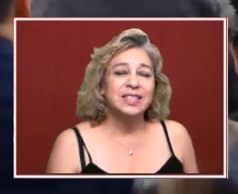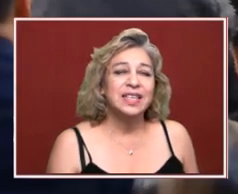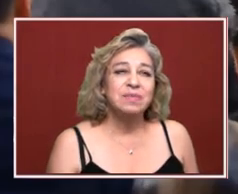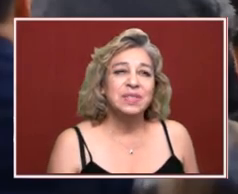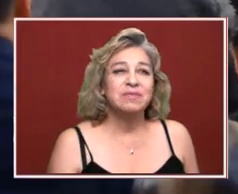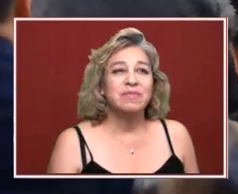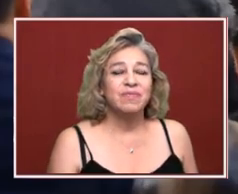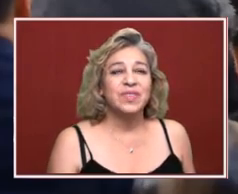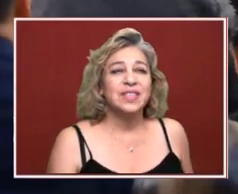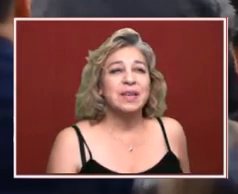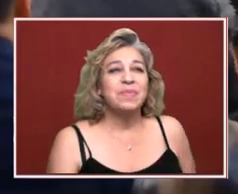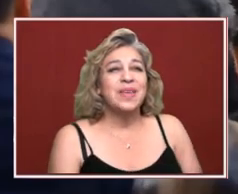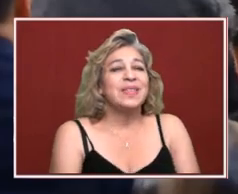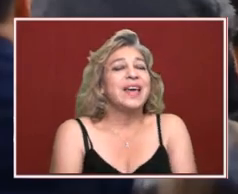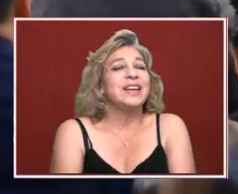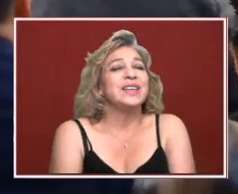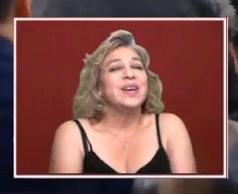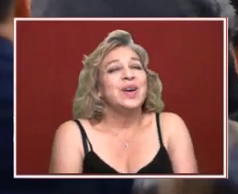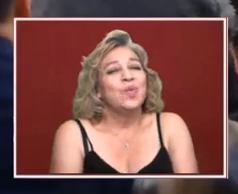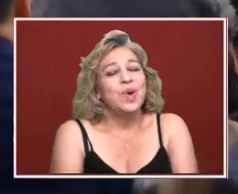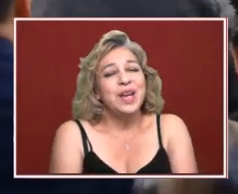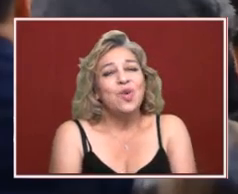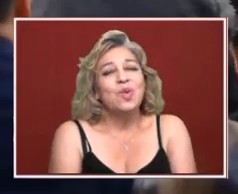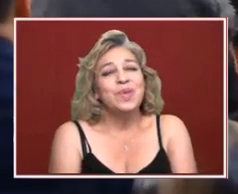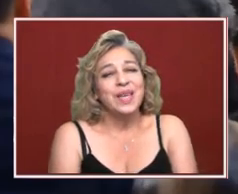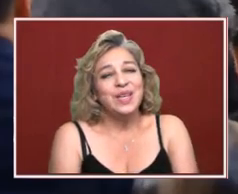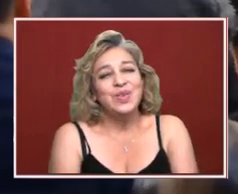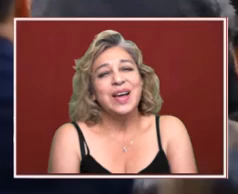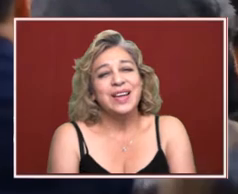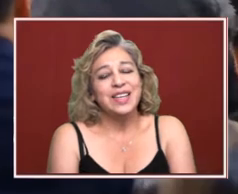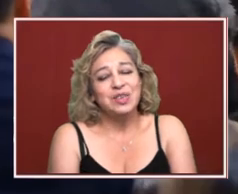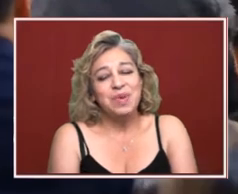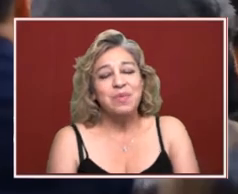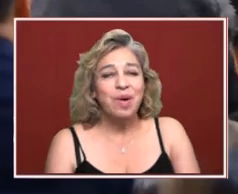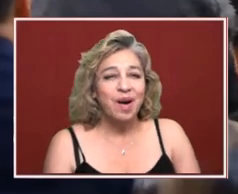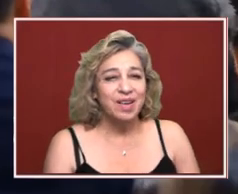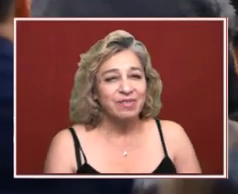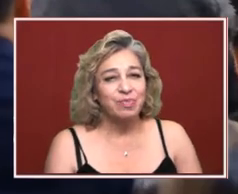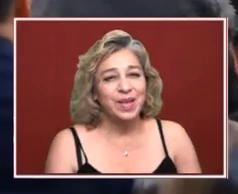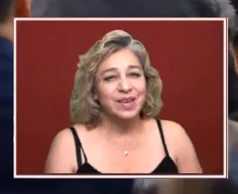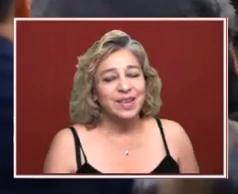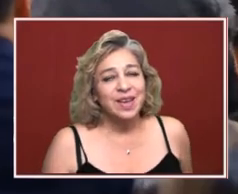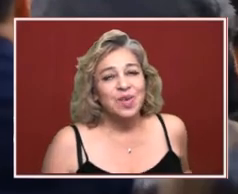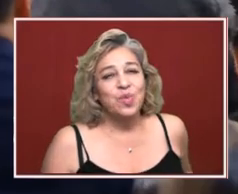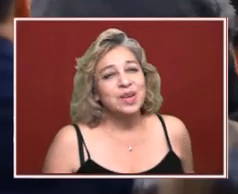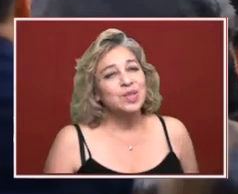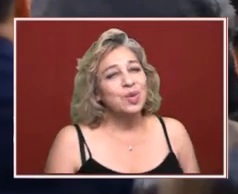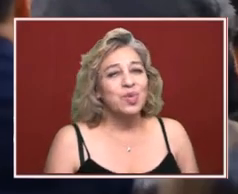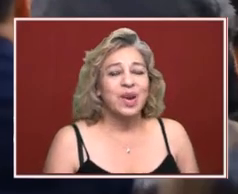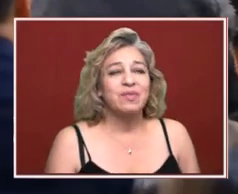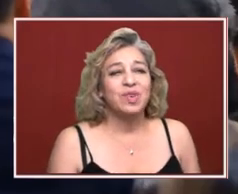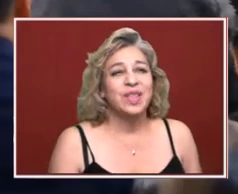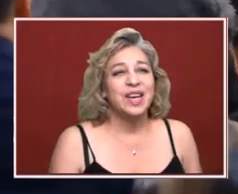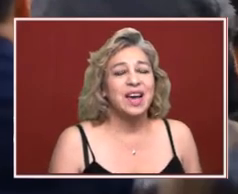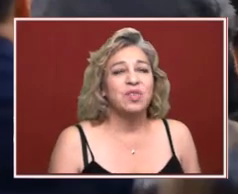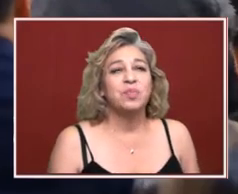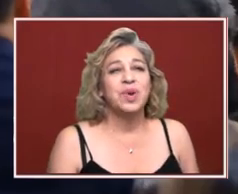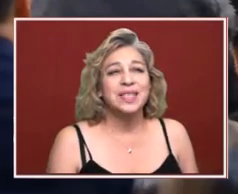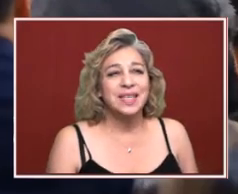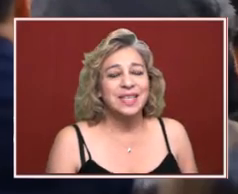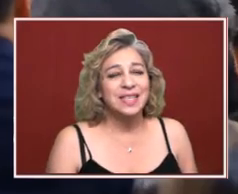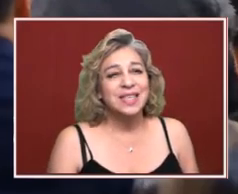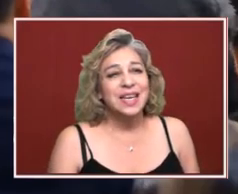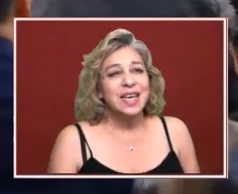It seems something that we normally do not get to be a part of, but we're so grateful that now